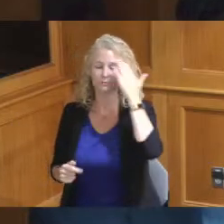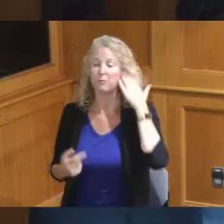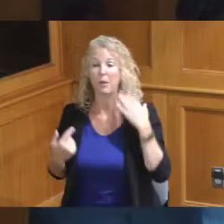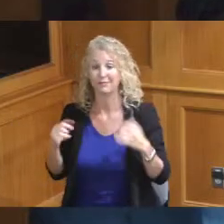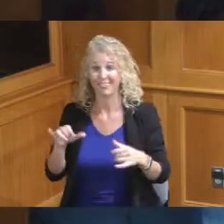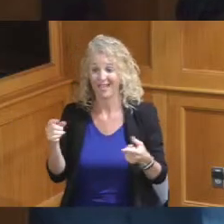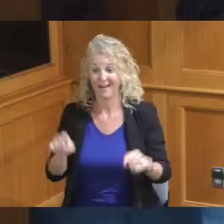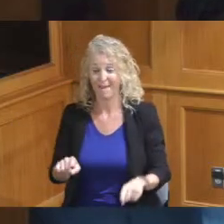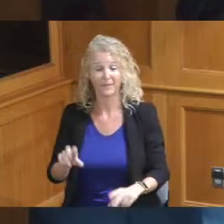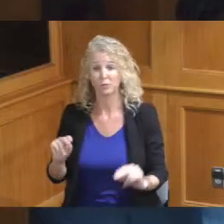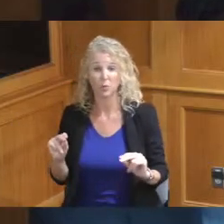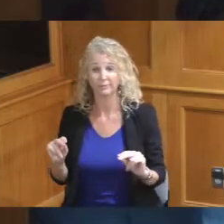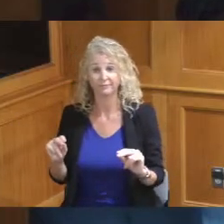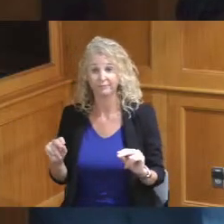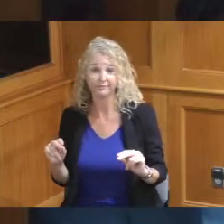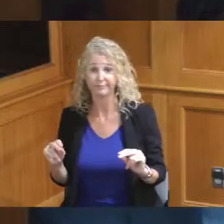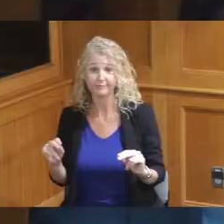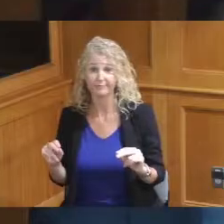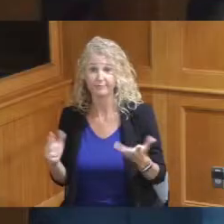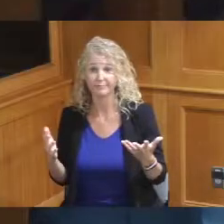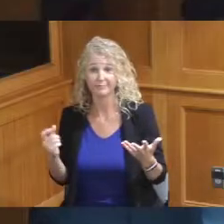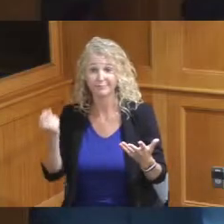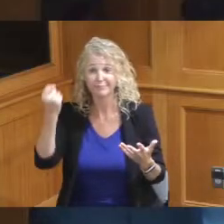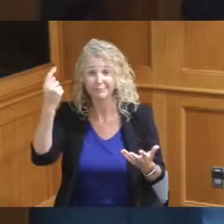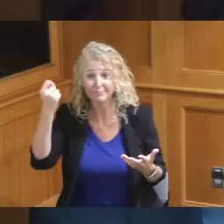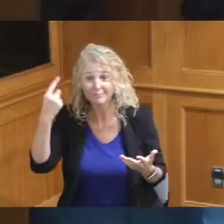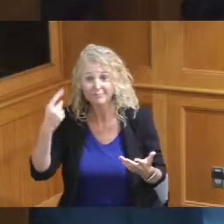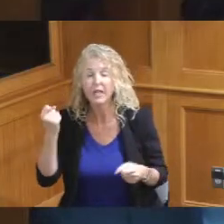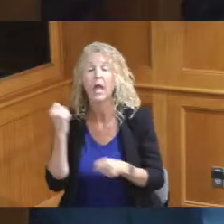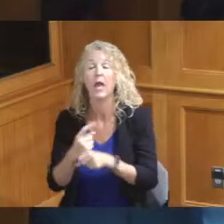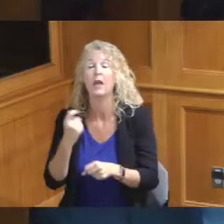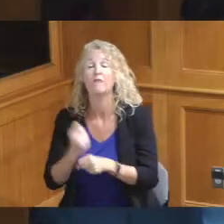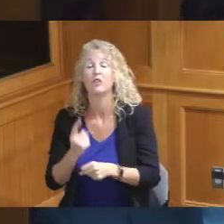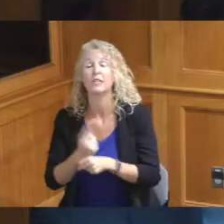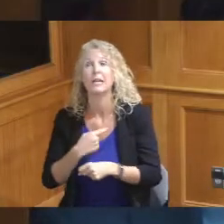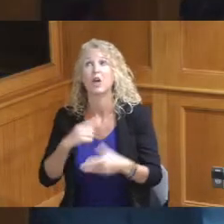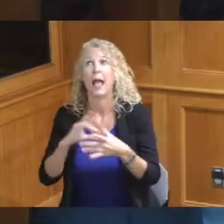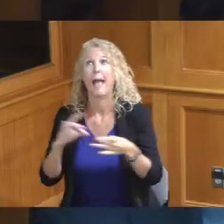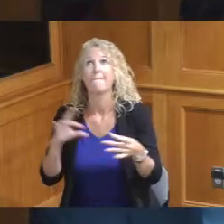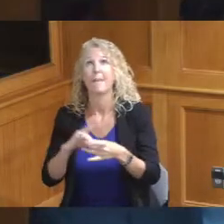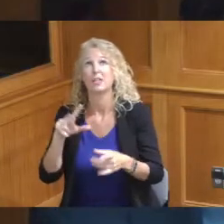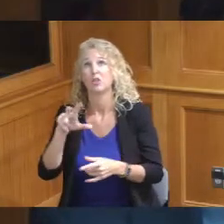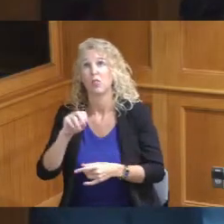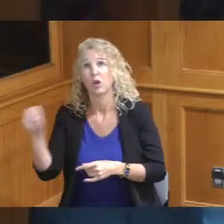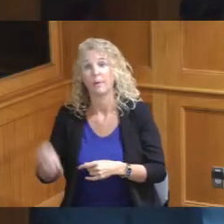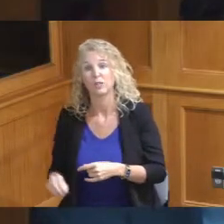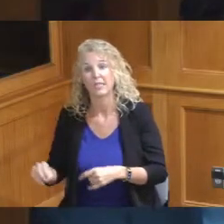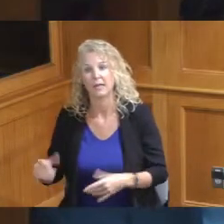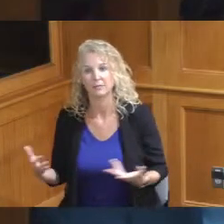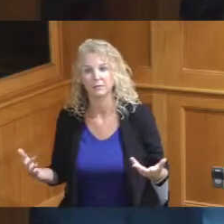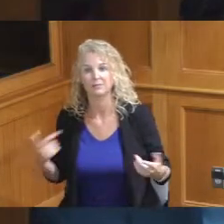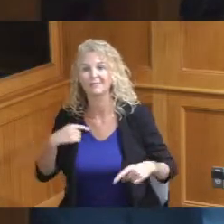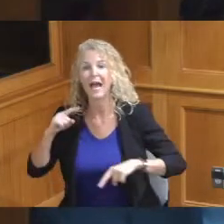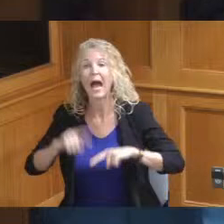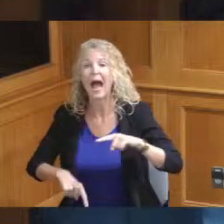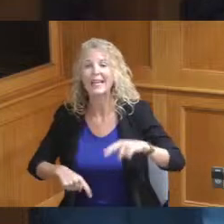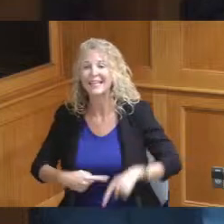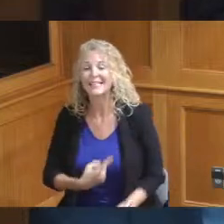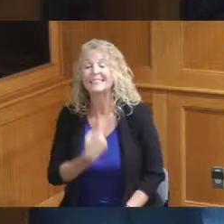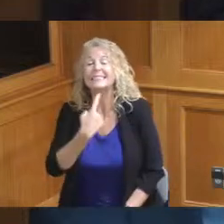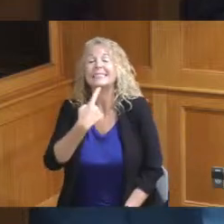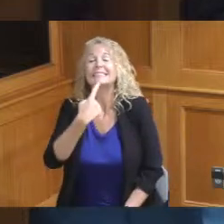that. I would not be even able, y'all know I introduce it every year because we have to. I would not even be able to introduce